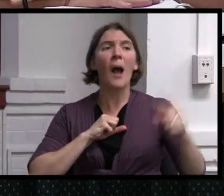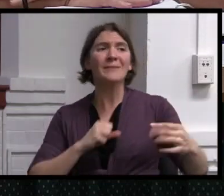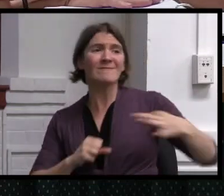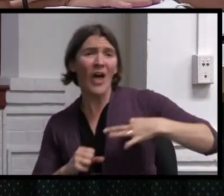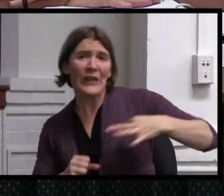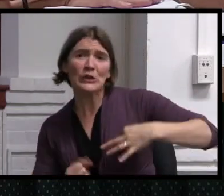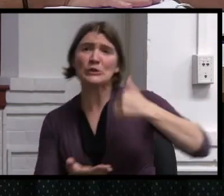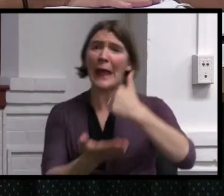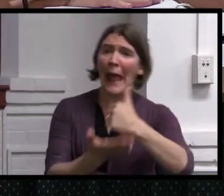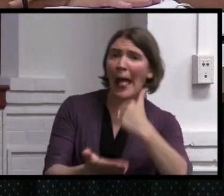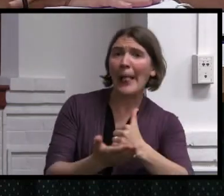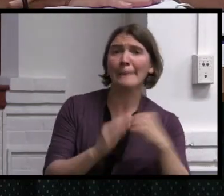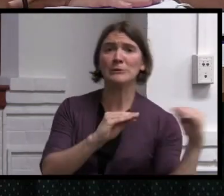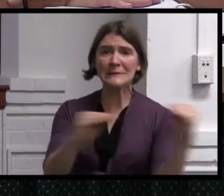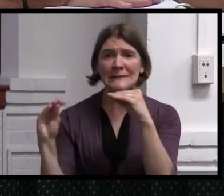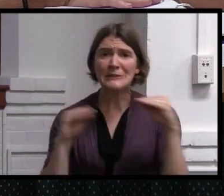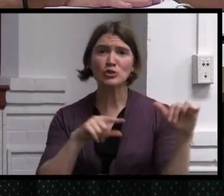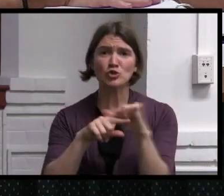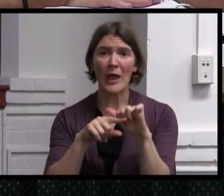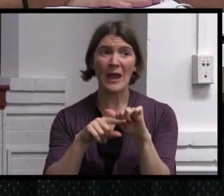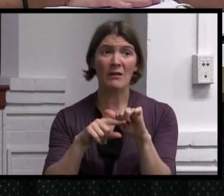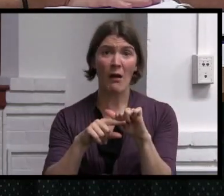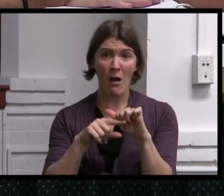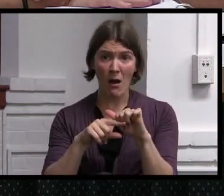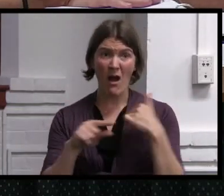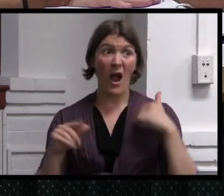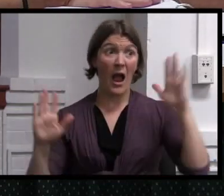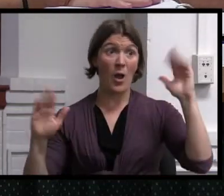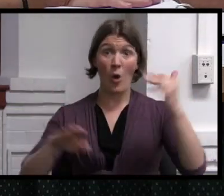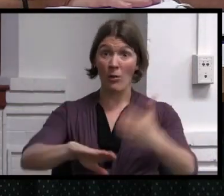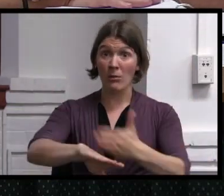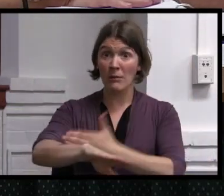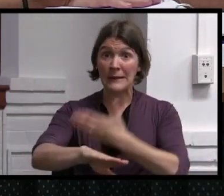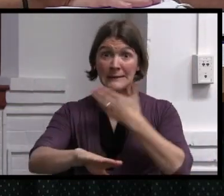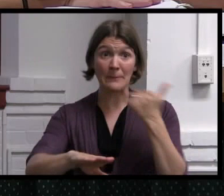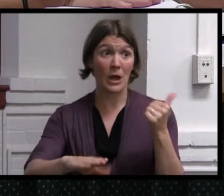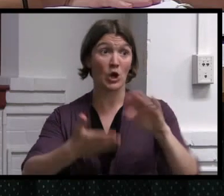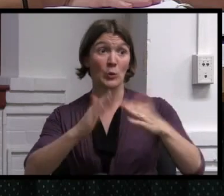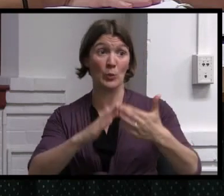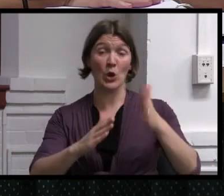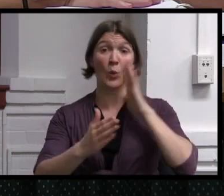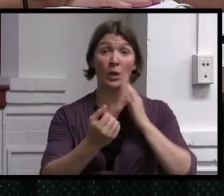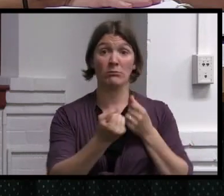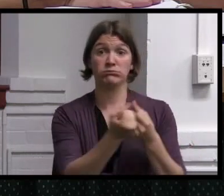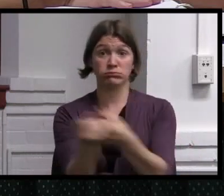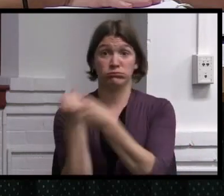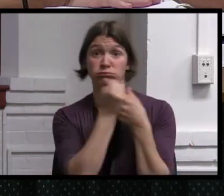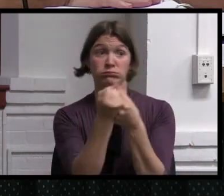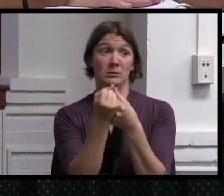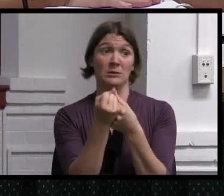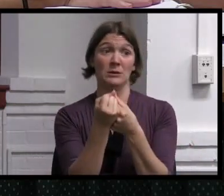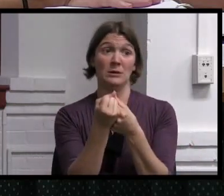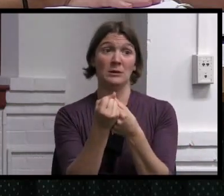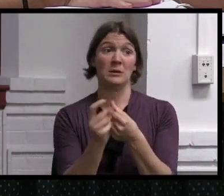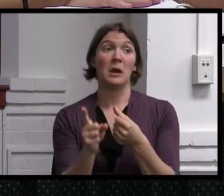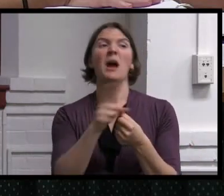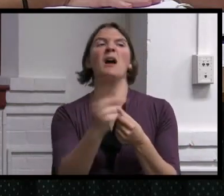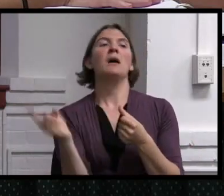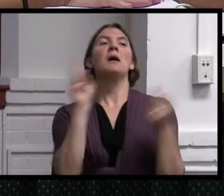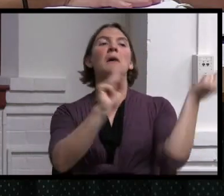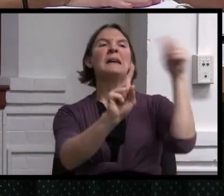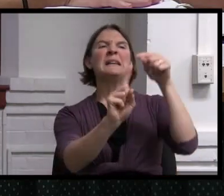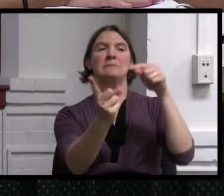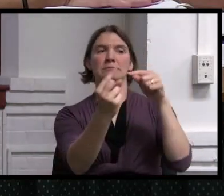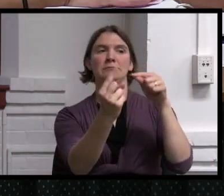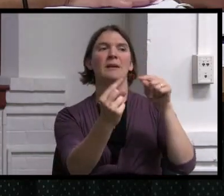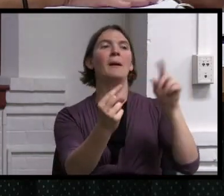guy, you know? And so hopefully mm-hmm. something will happen. The community will rally behind this. And speaking as a circus...